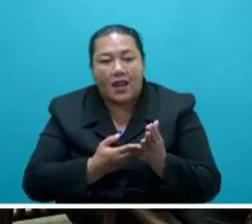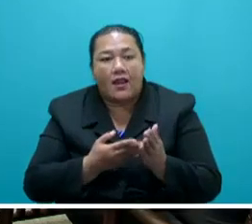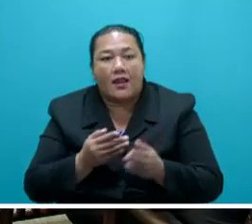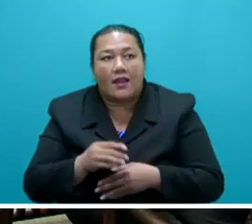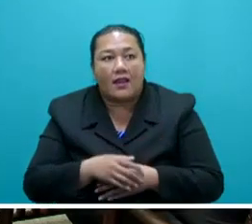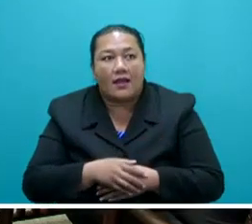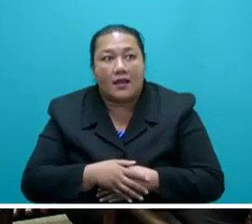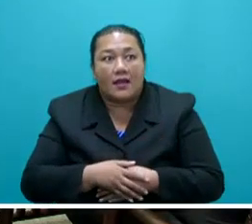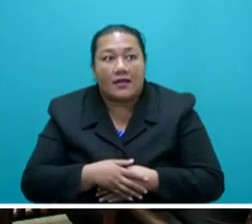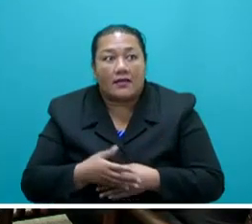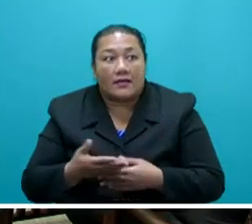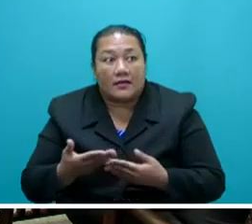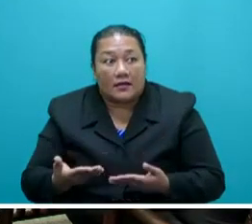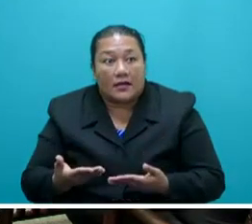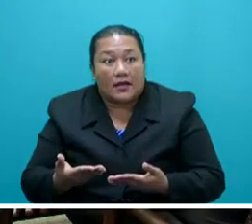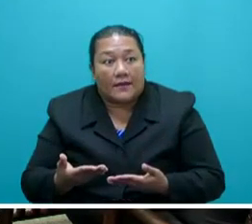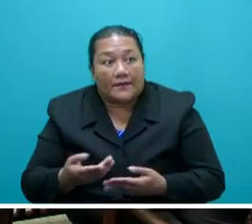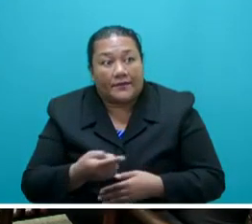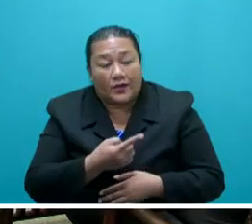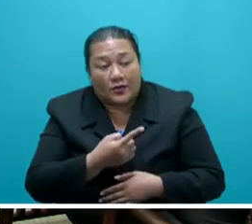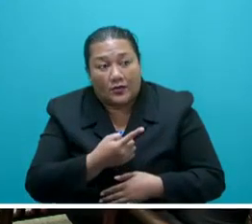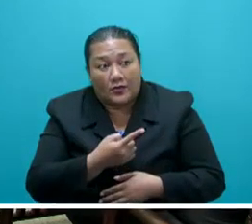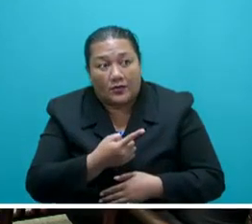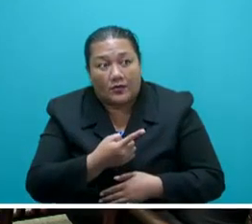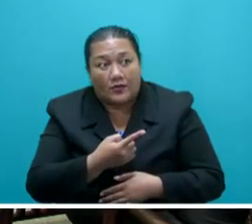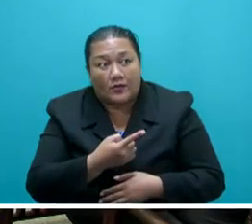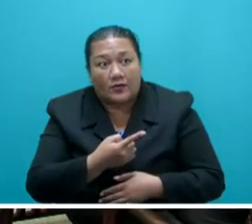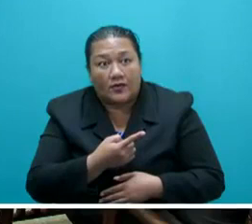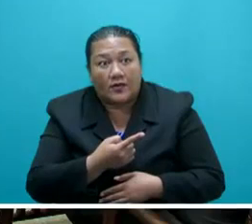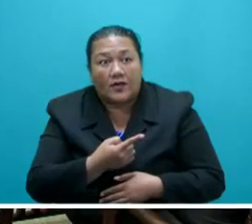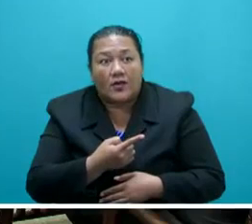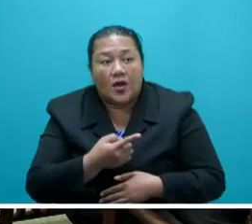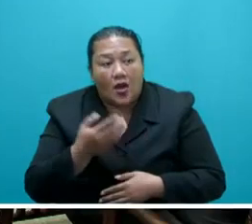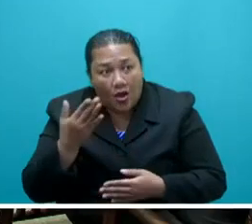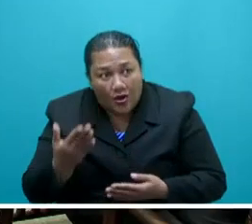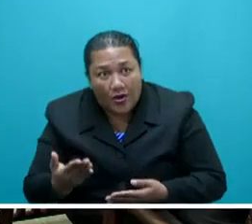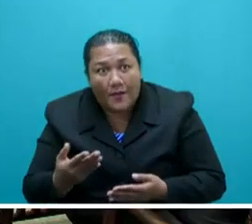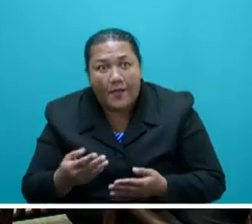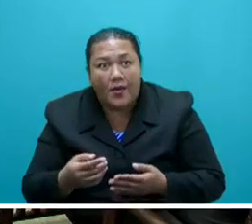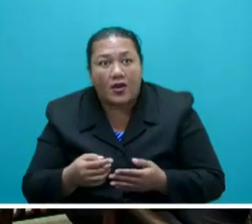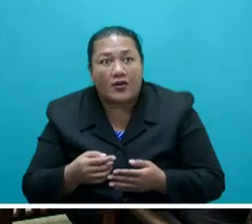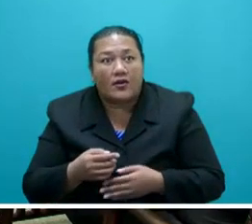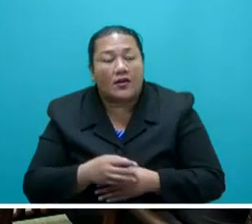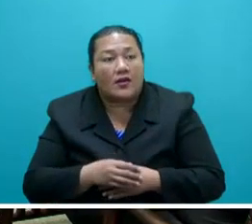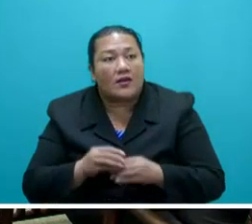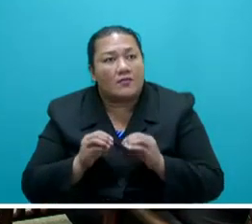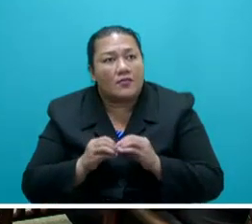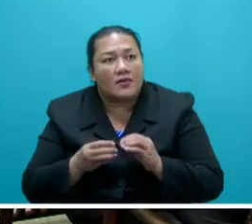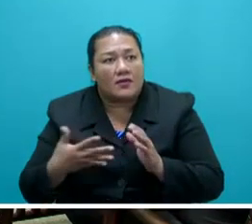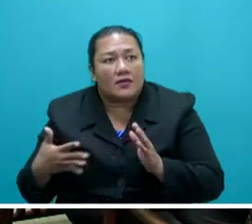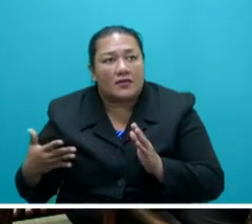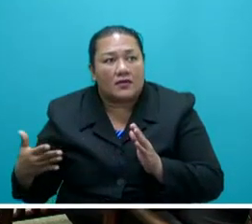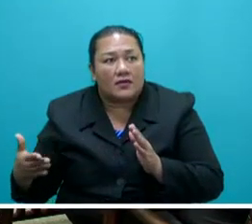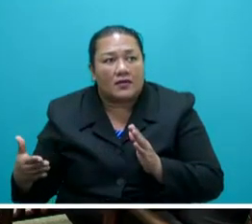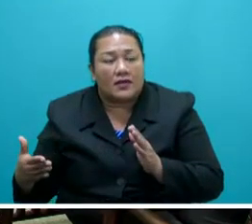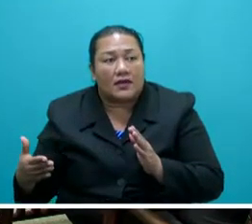Honourable Mulitavu has said, but I'm at times suffer from